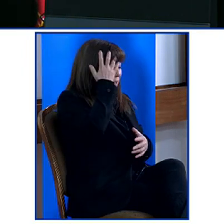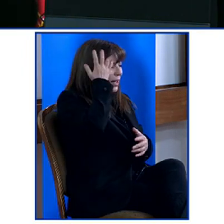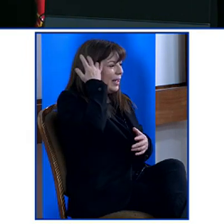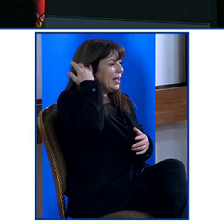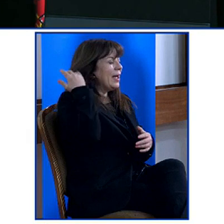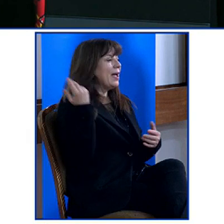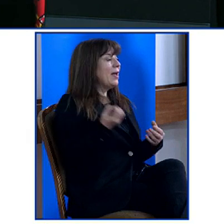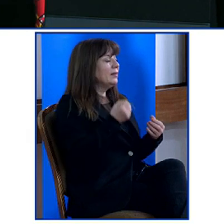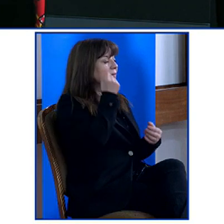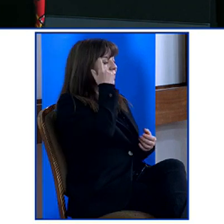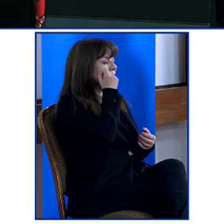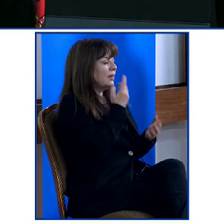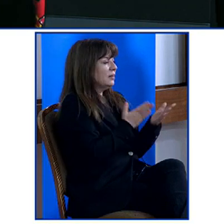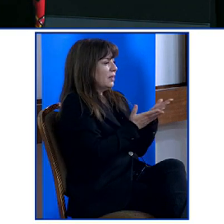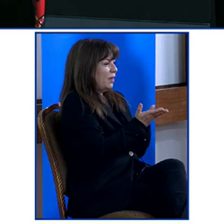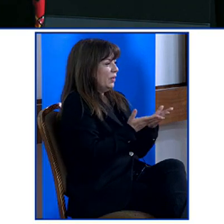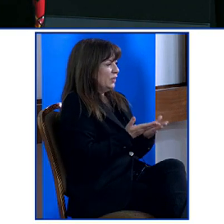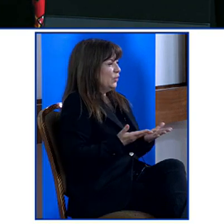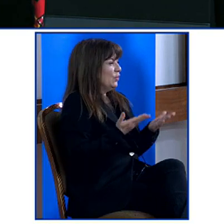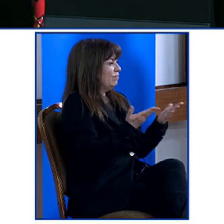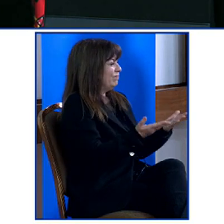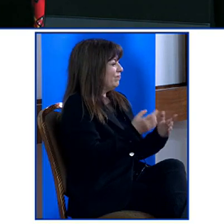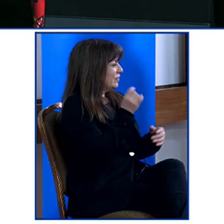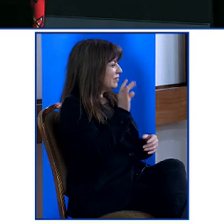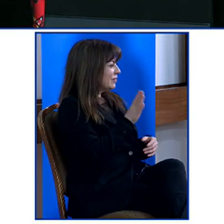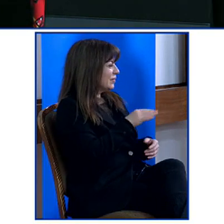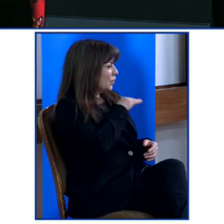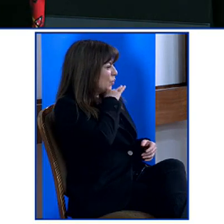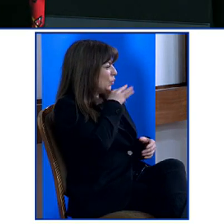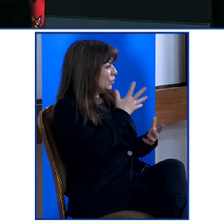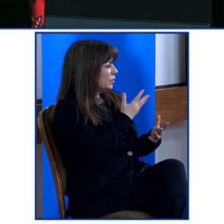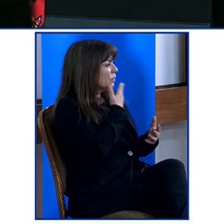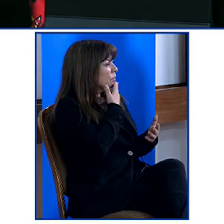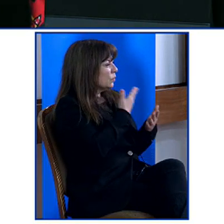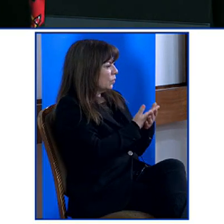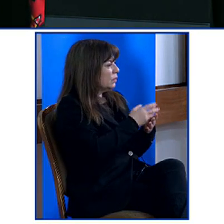gloves and masks and other such disposable items where they're really necessary.